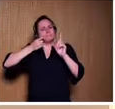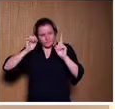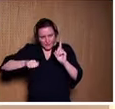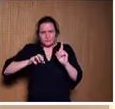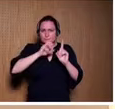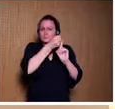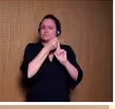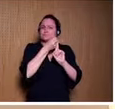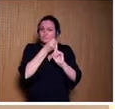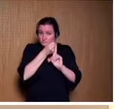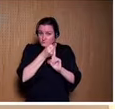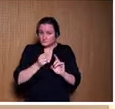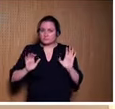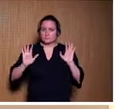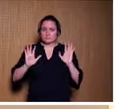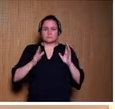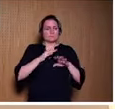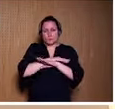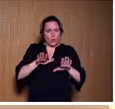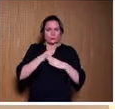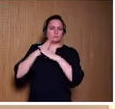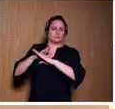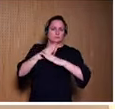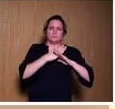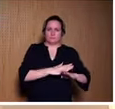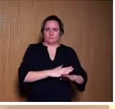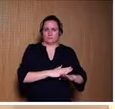gender. Pretty simple.